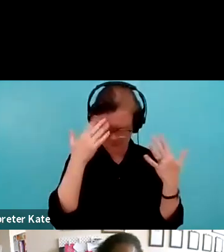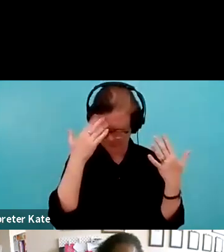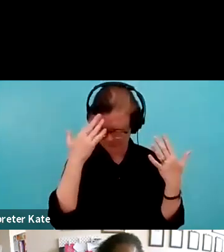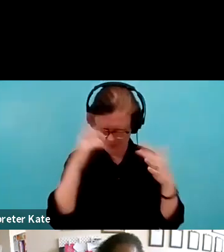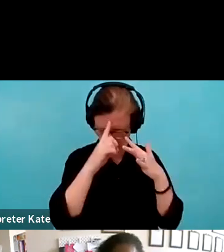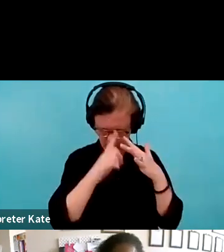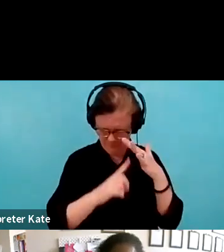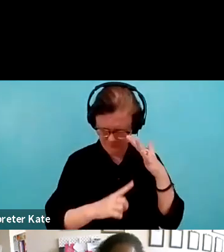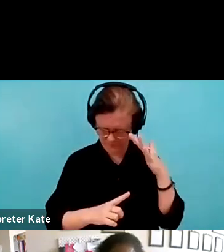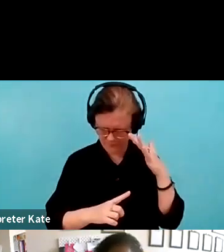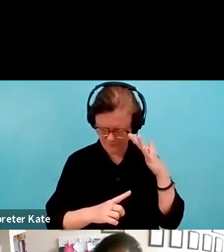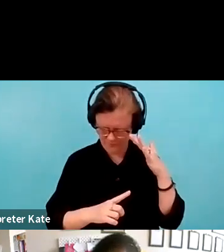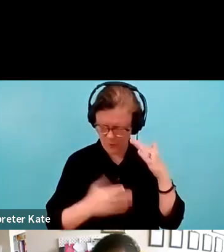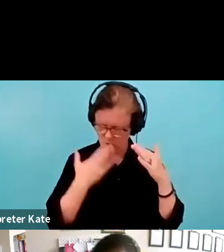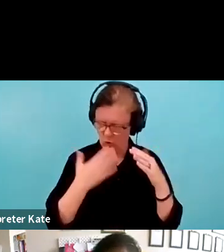this. It was good.